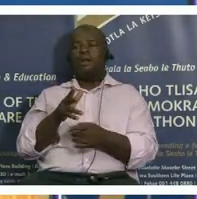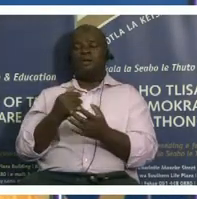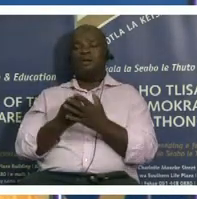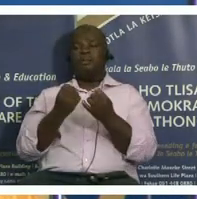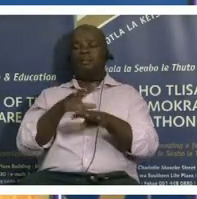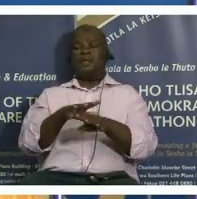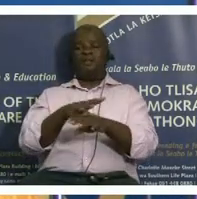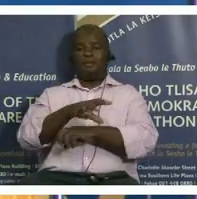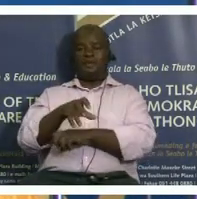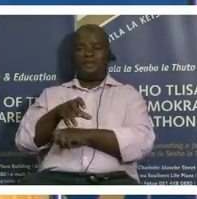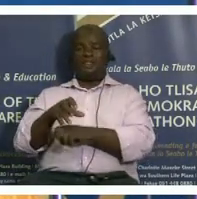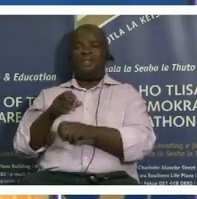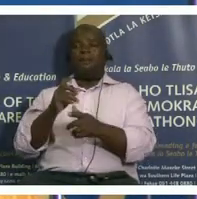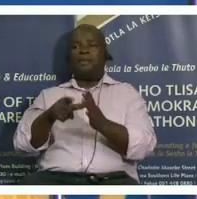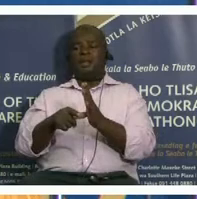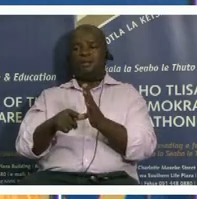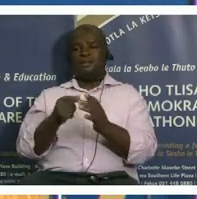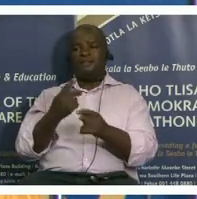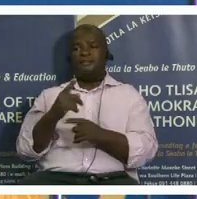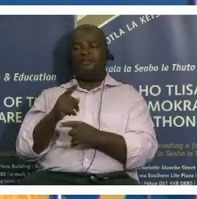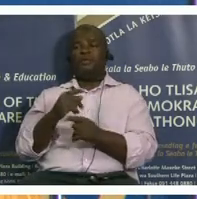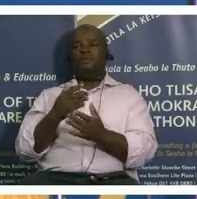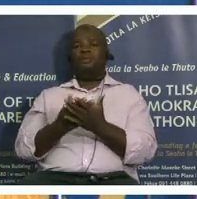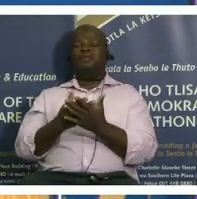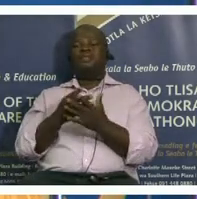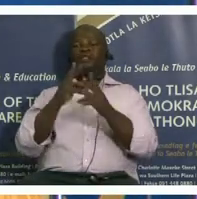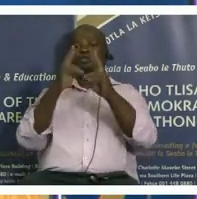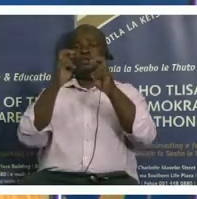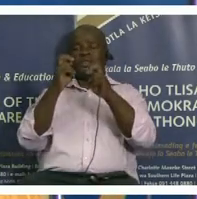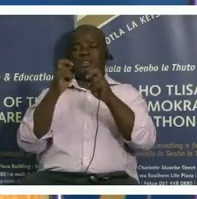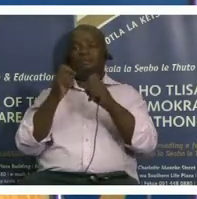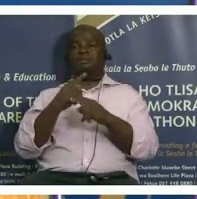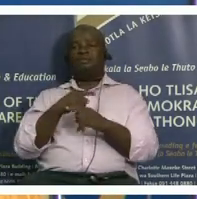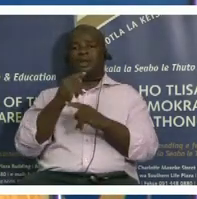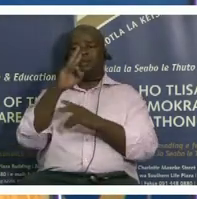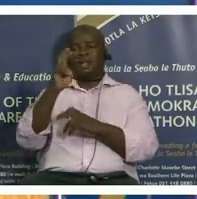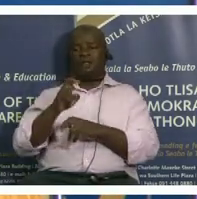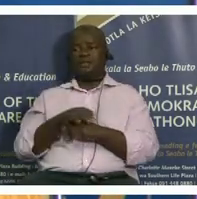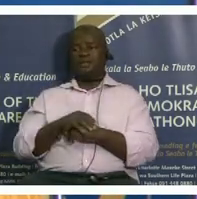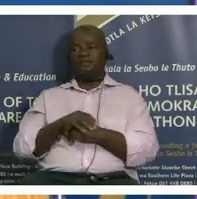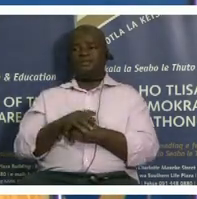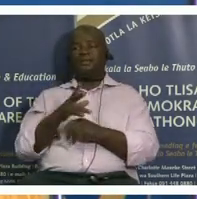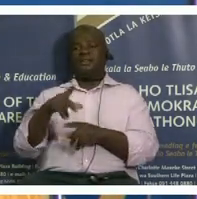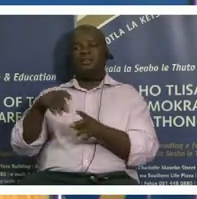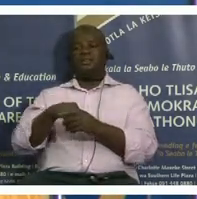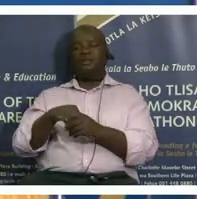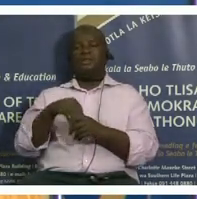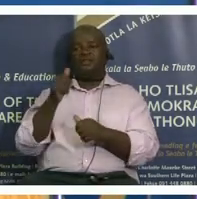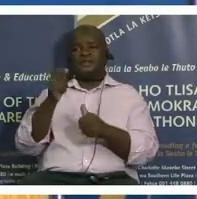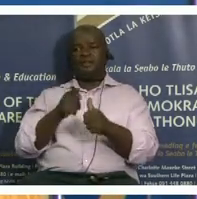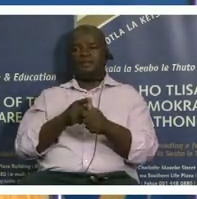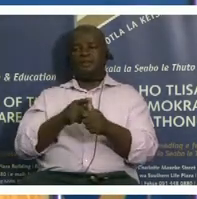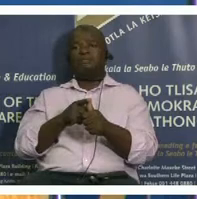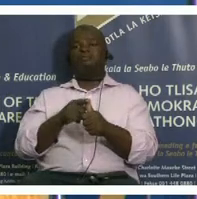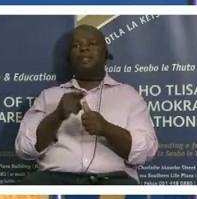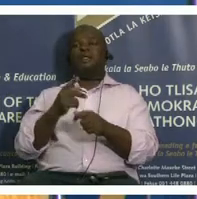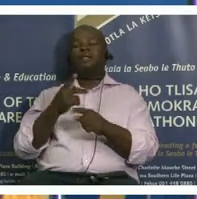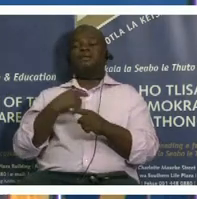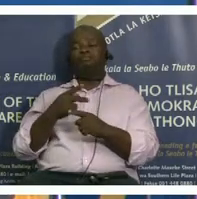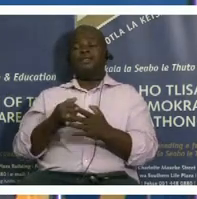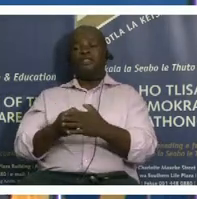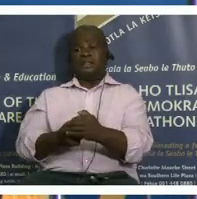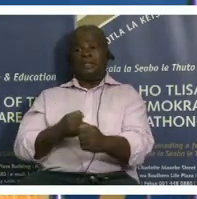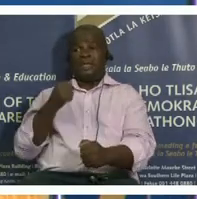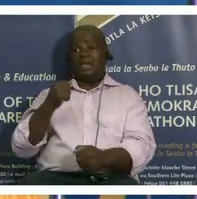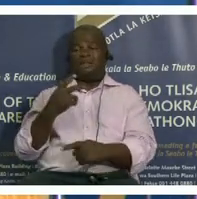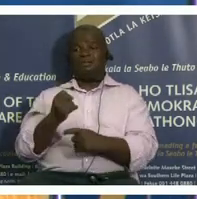provincial response plan on the energy security. This includes the provision of generators to